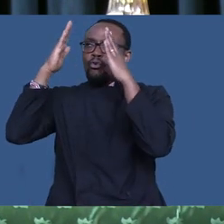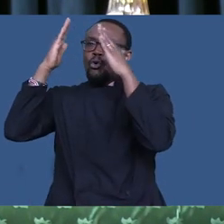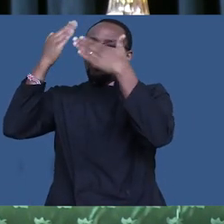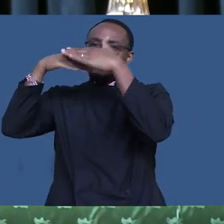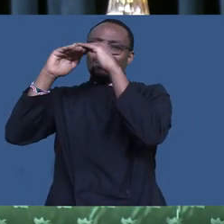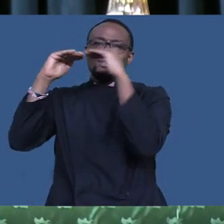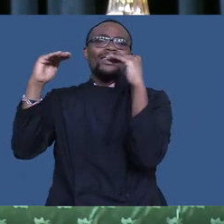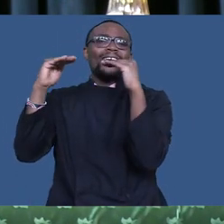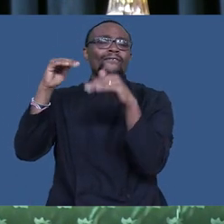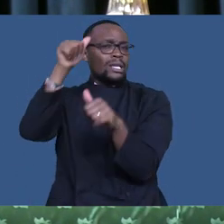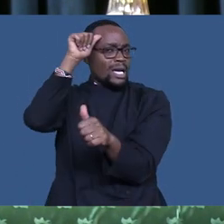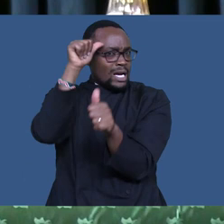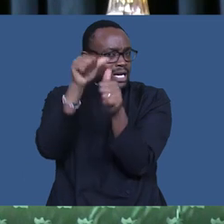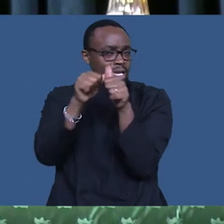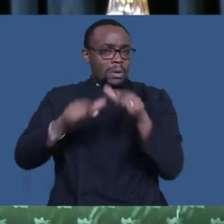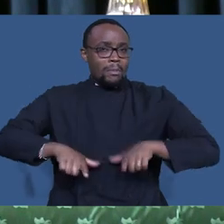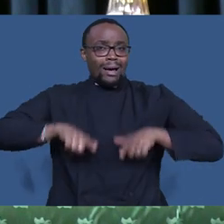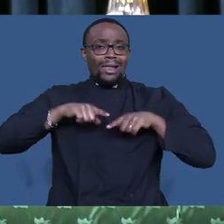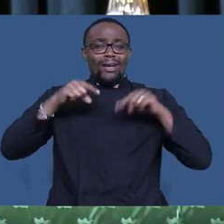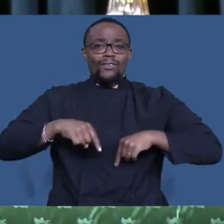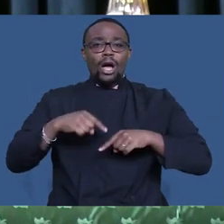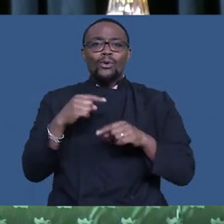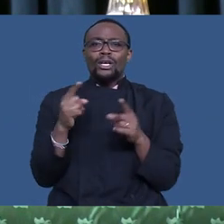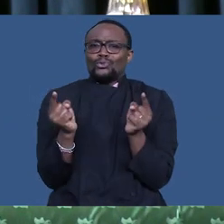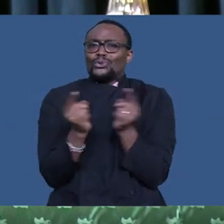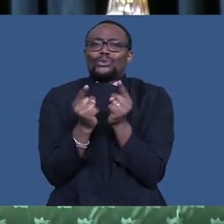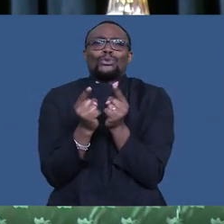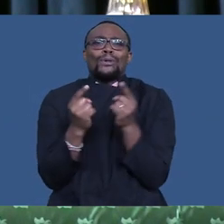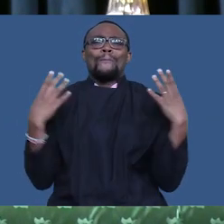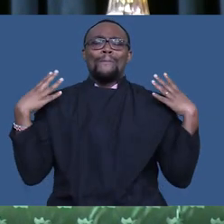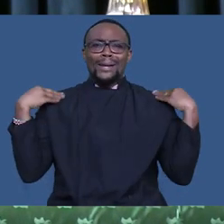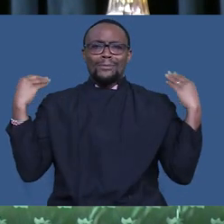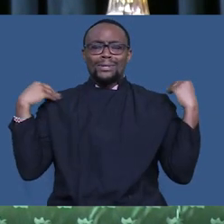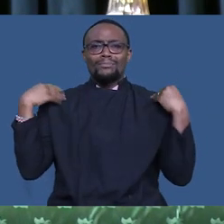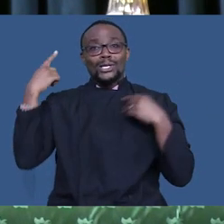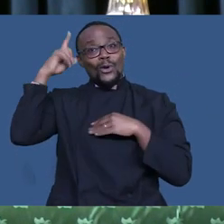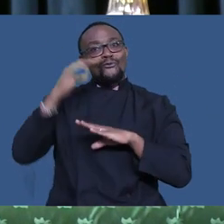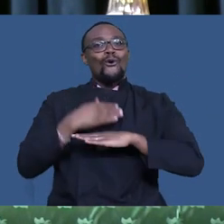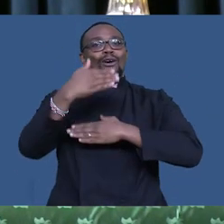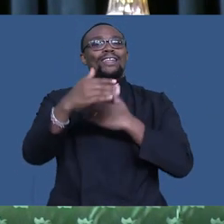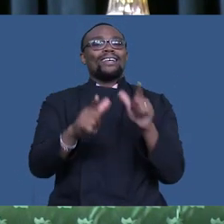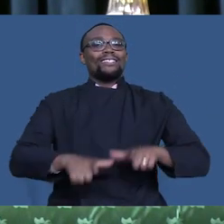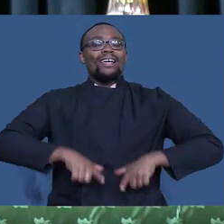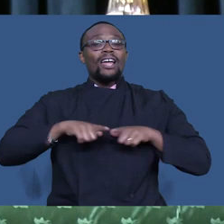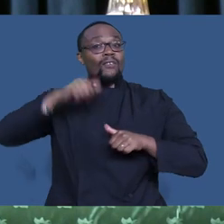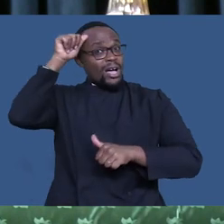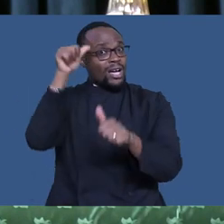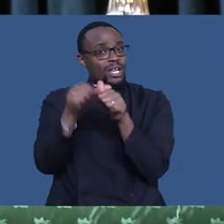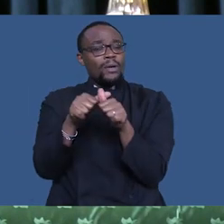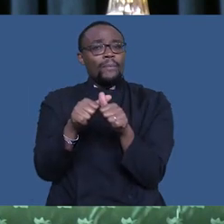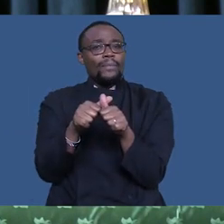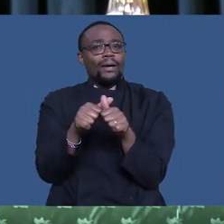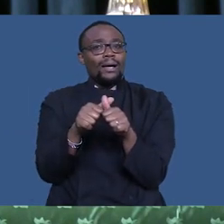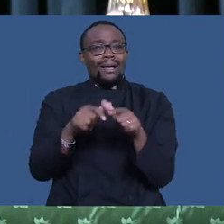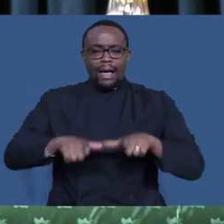will remember that this life is a dress rehearsal for the next. Remember that living with